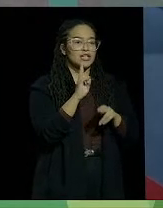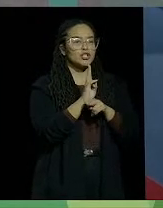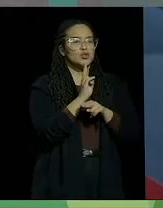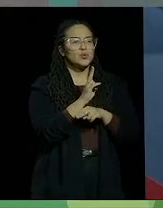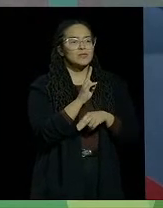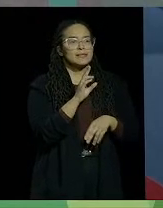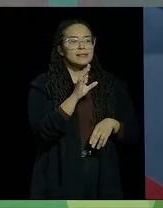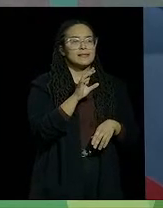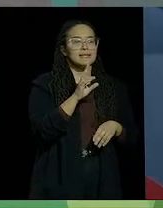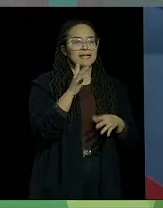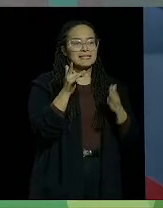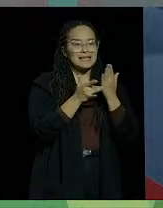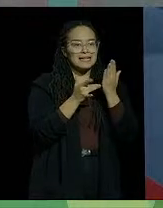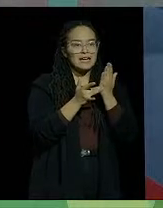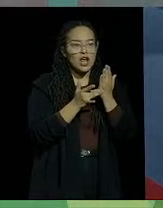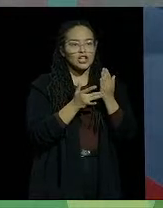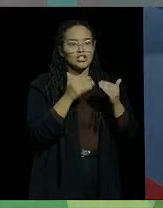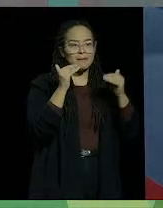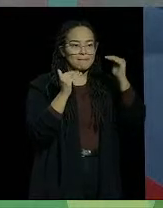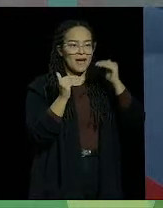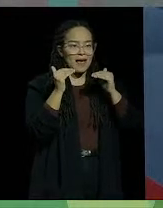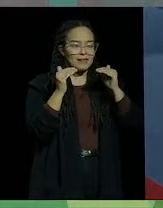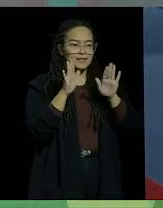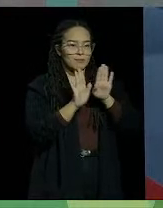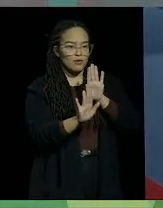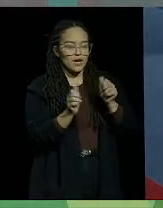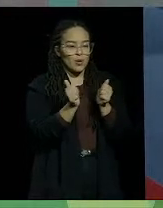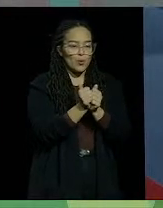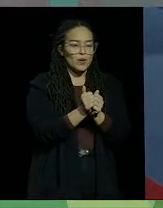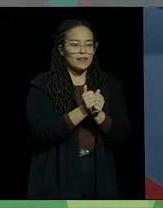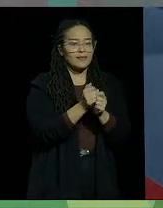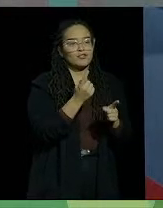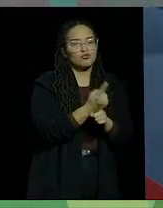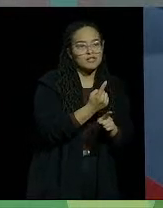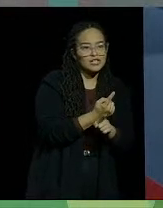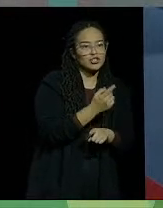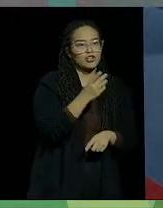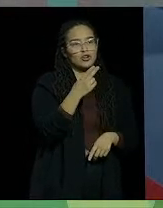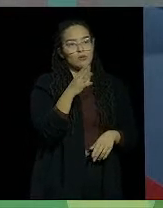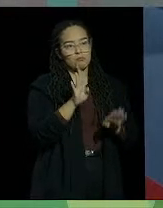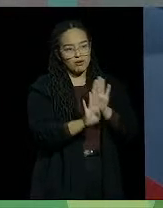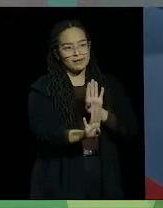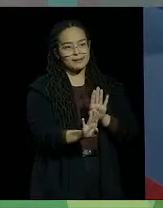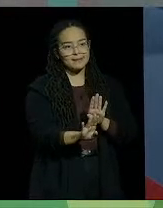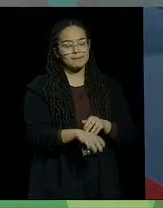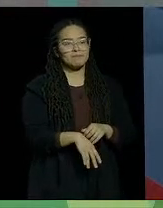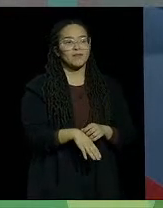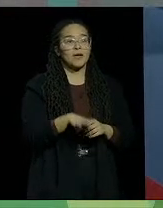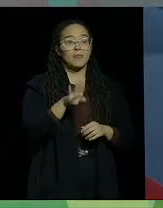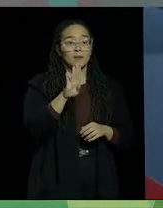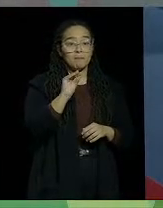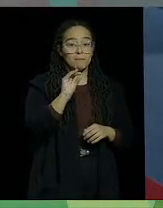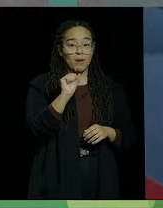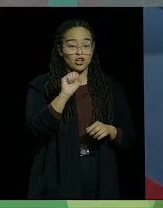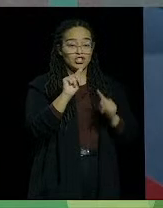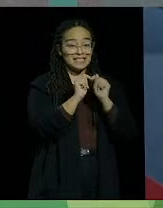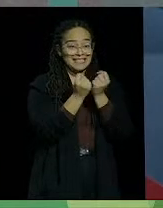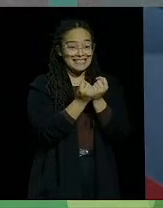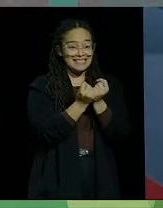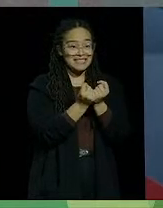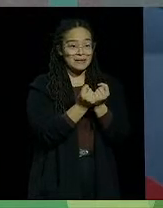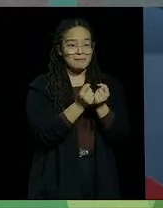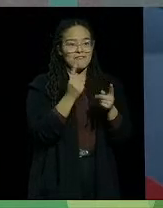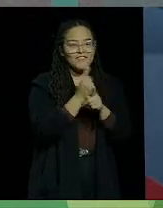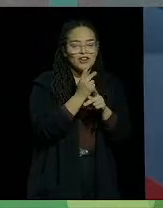to intelligently balance the braking torque with the traditional hydraulic brakes. The Bosch Motorsport team figured out how to integrate